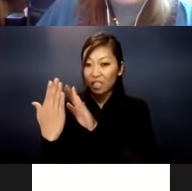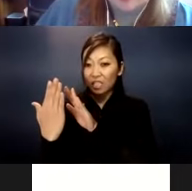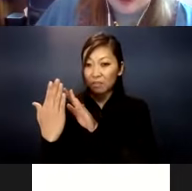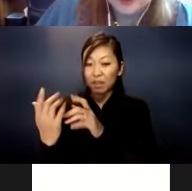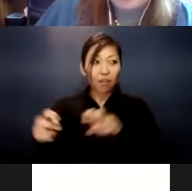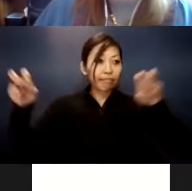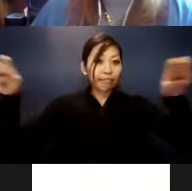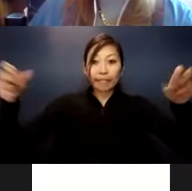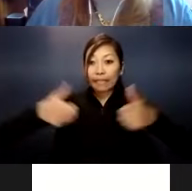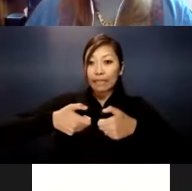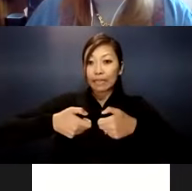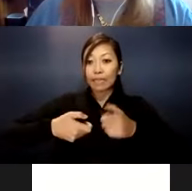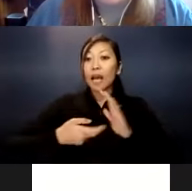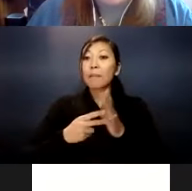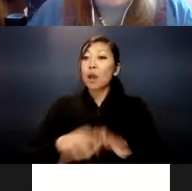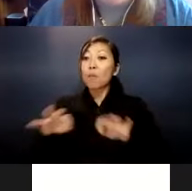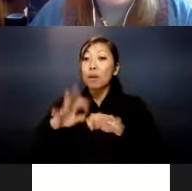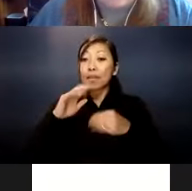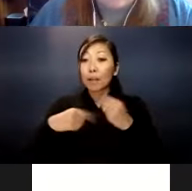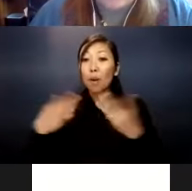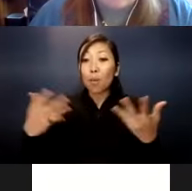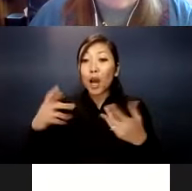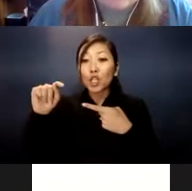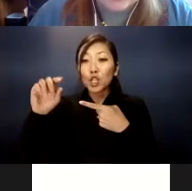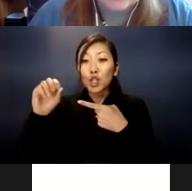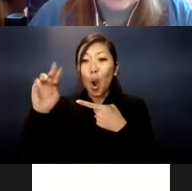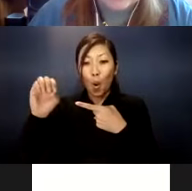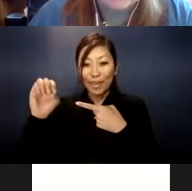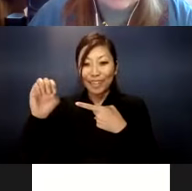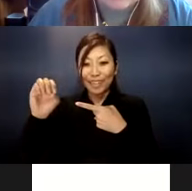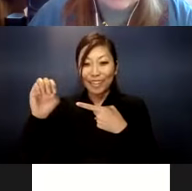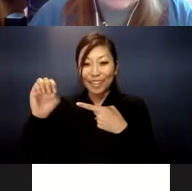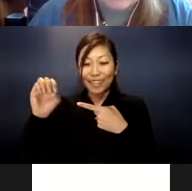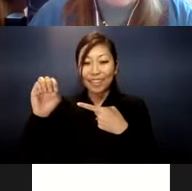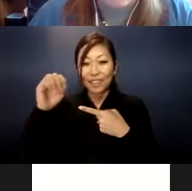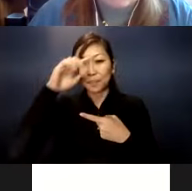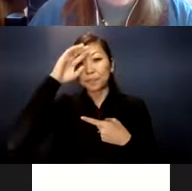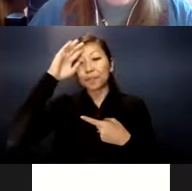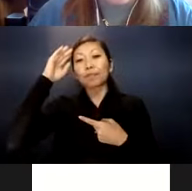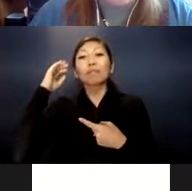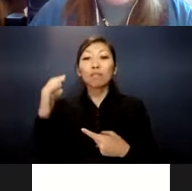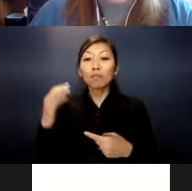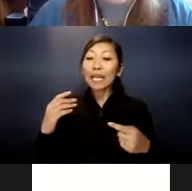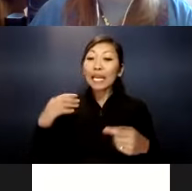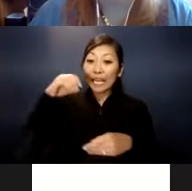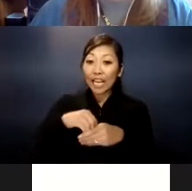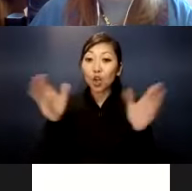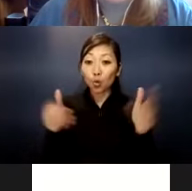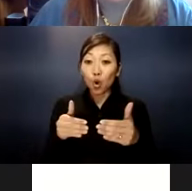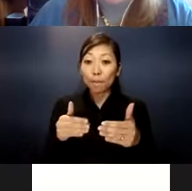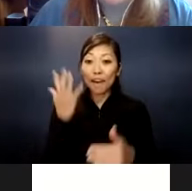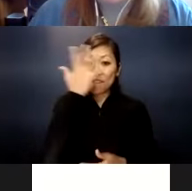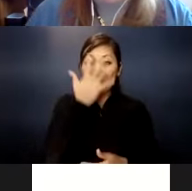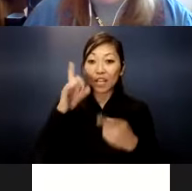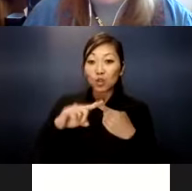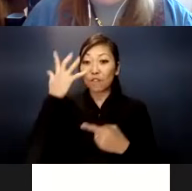about tone. The fact that you can't always tell how somebody is, like what somebody's tone is or what they